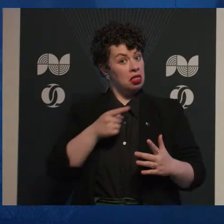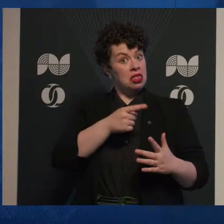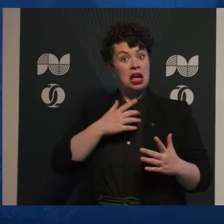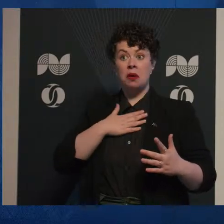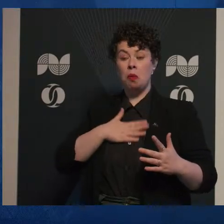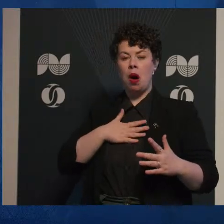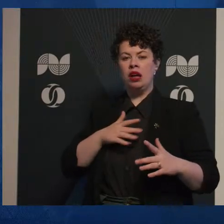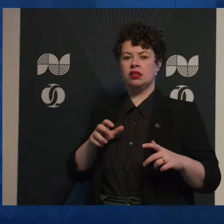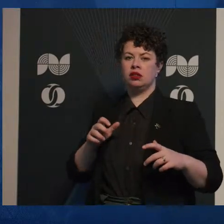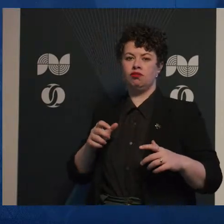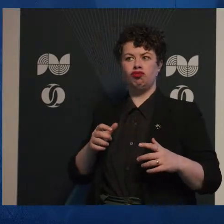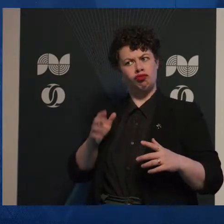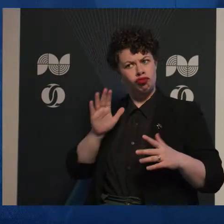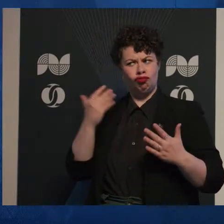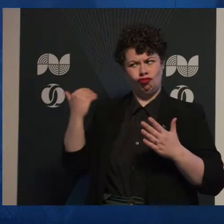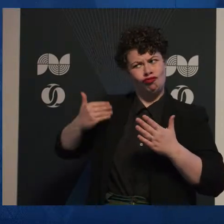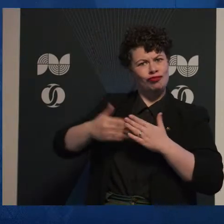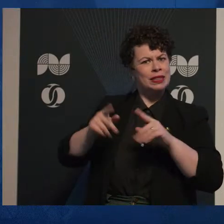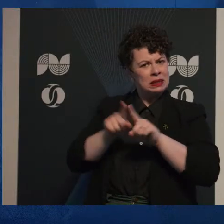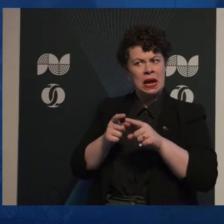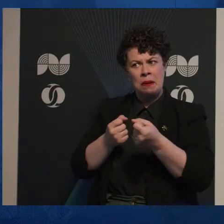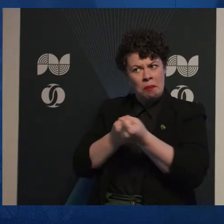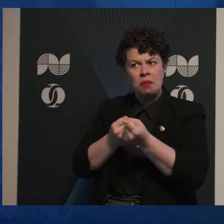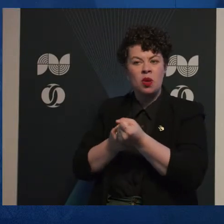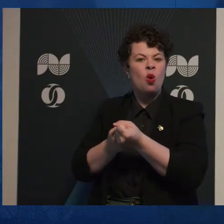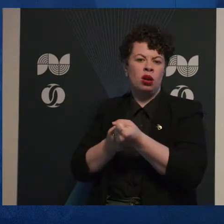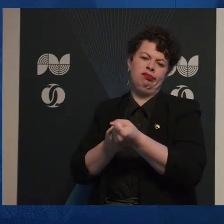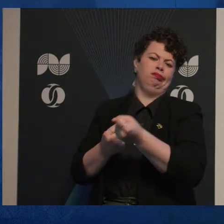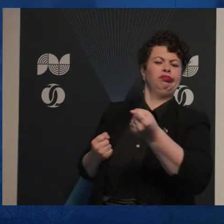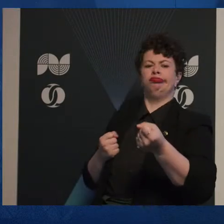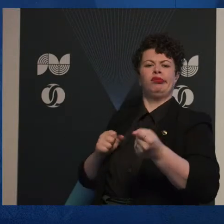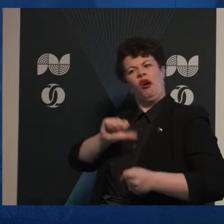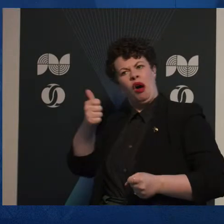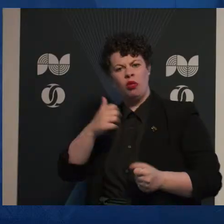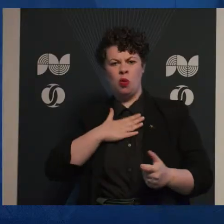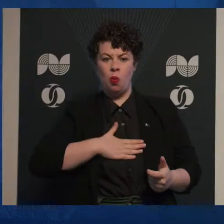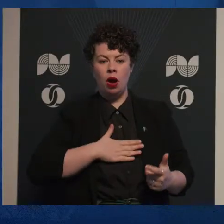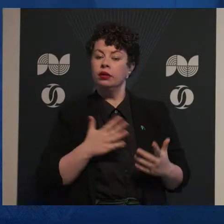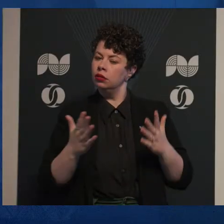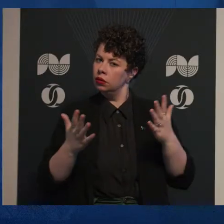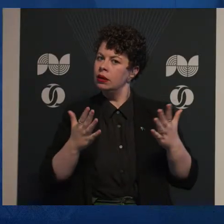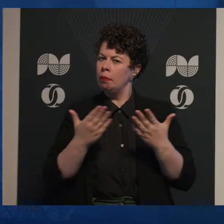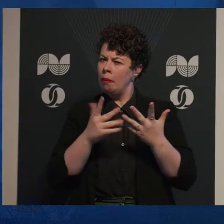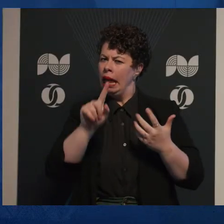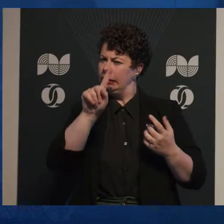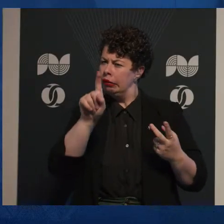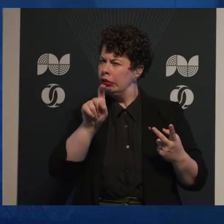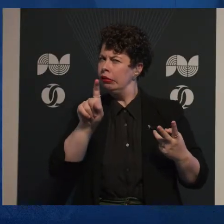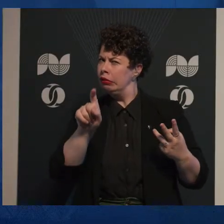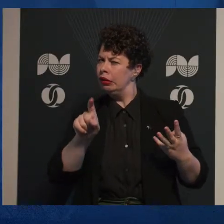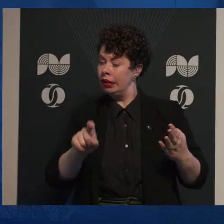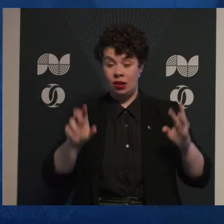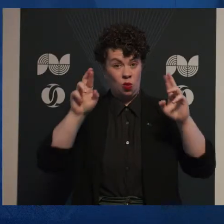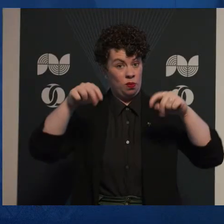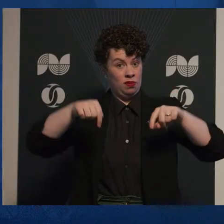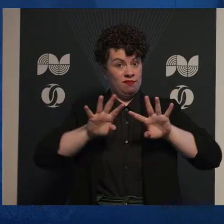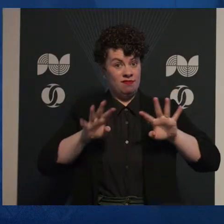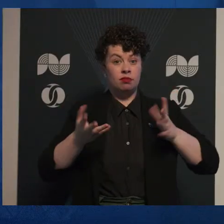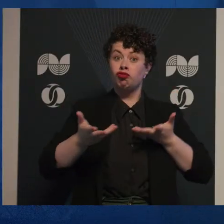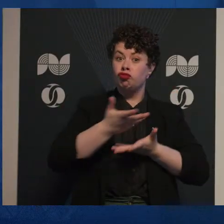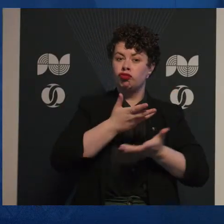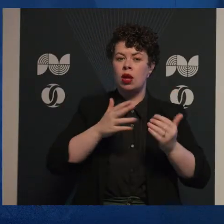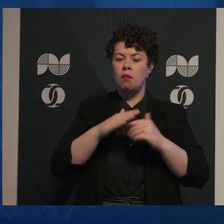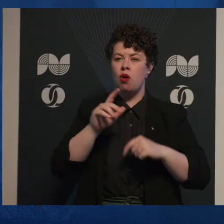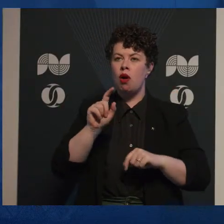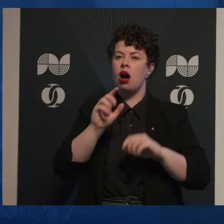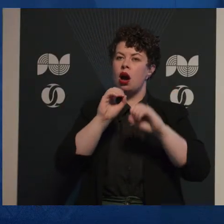defend it, strengthen it, or put something else in its place. So lots of question marks, and hopefully we'll get some clarity in